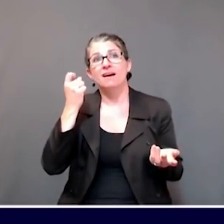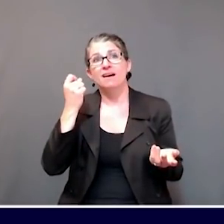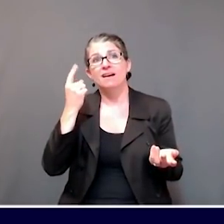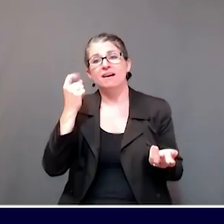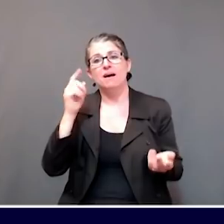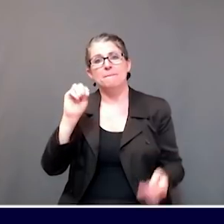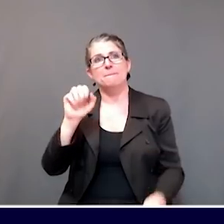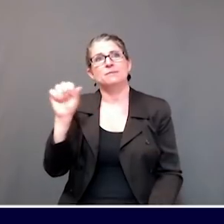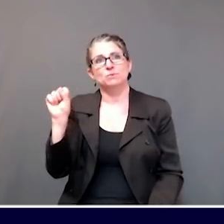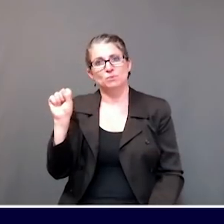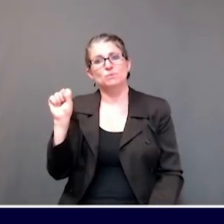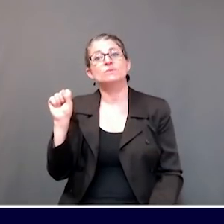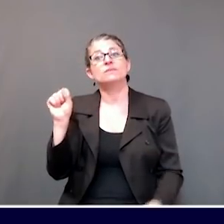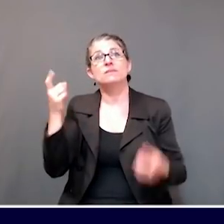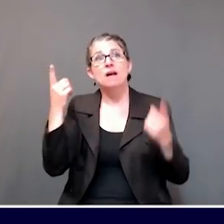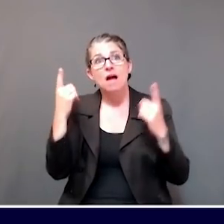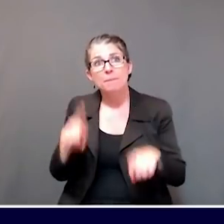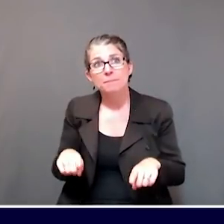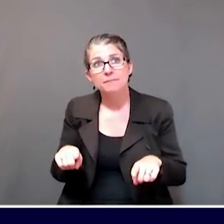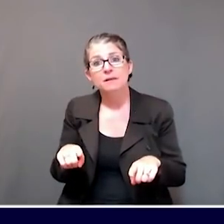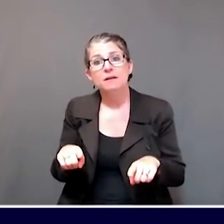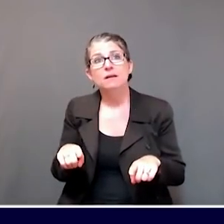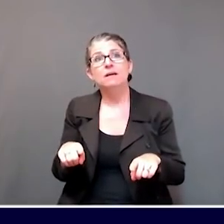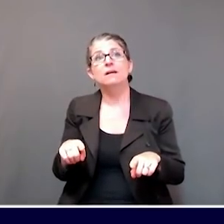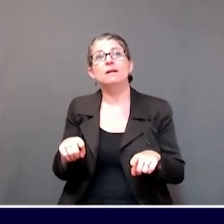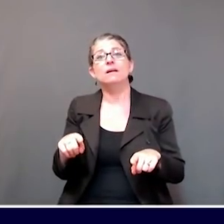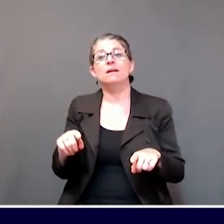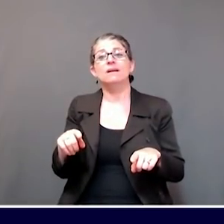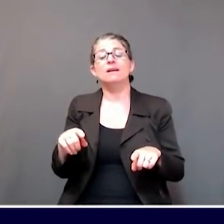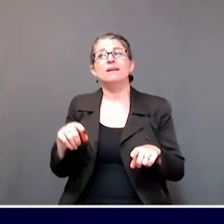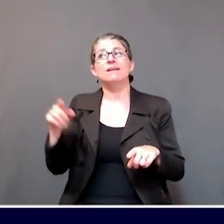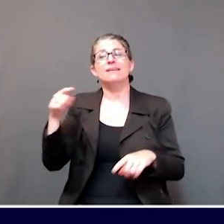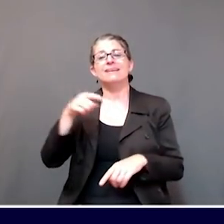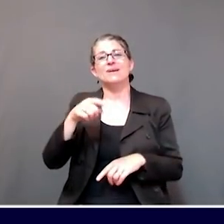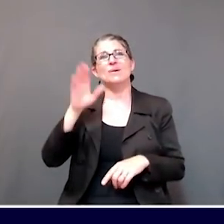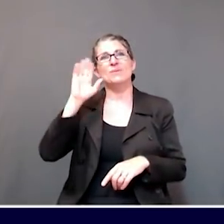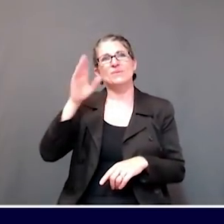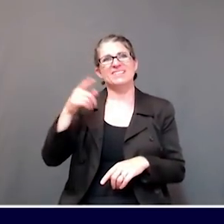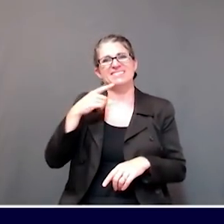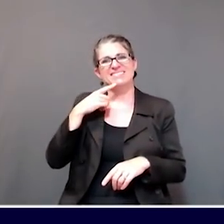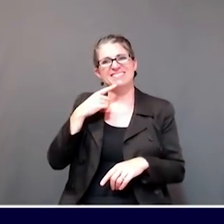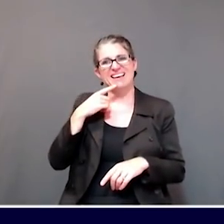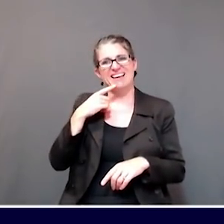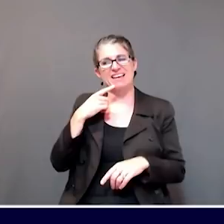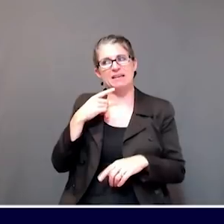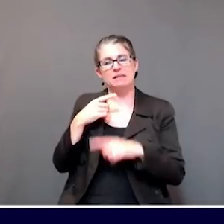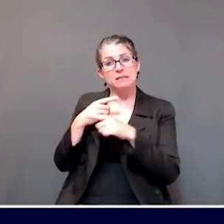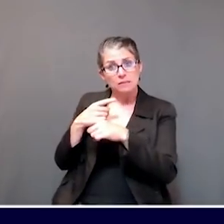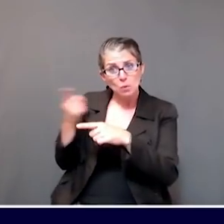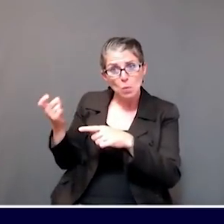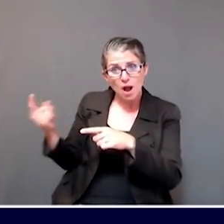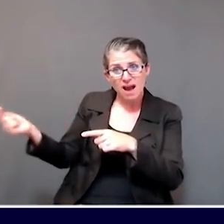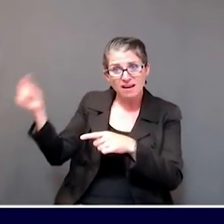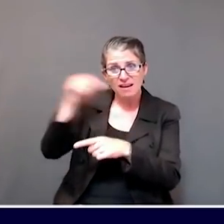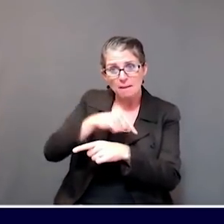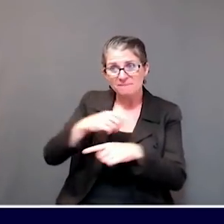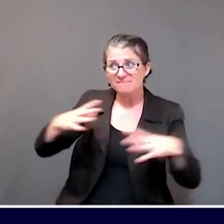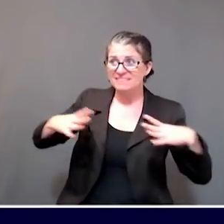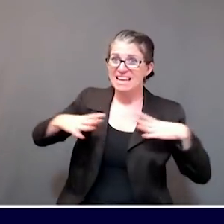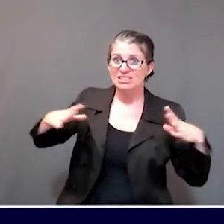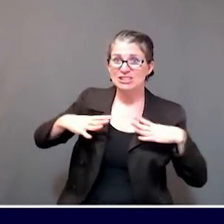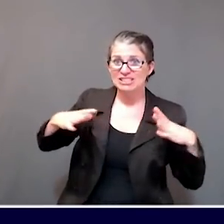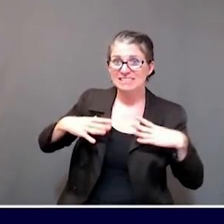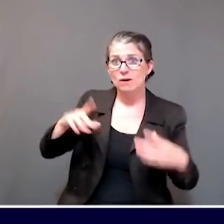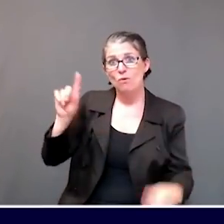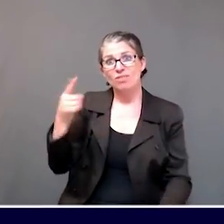pocket, but the tests are available. That's the main point. So I want to make sure we get the word out. People are